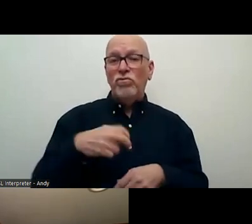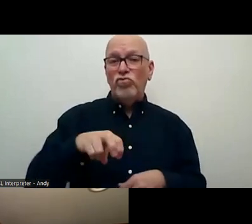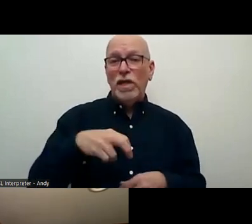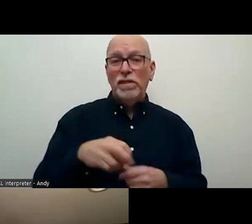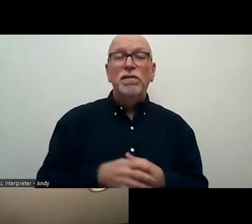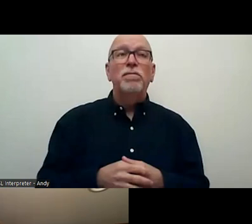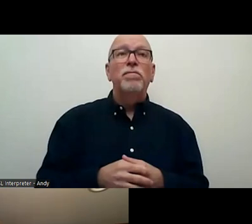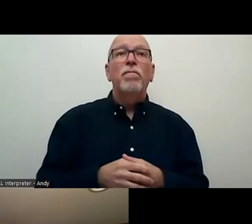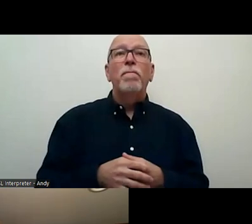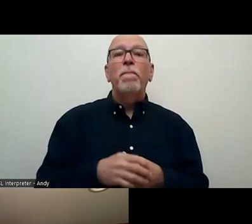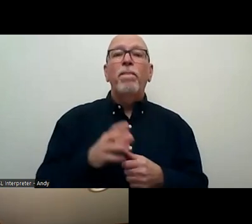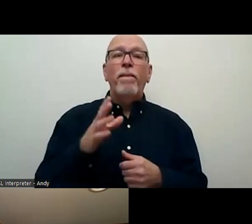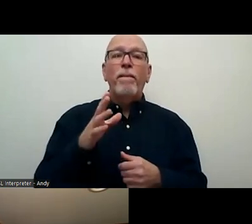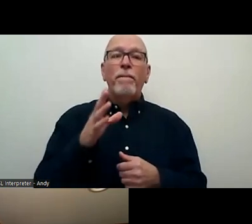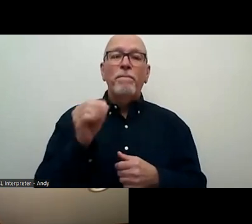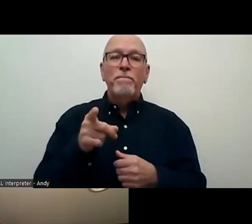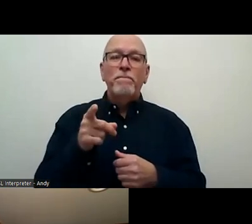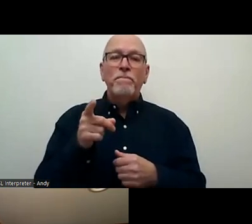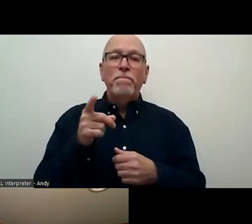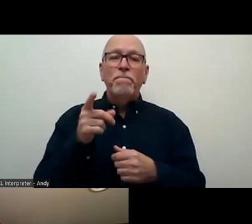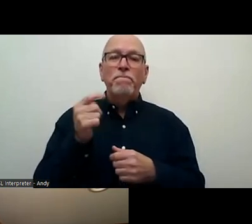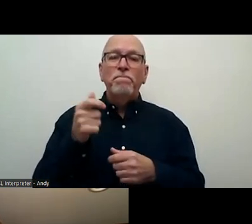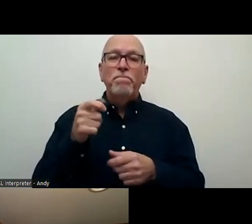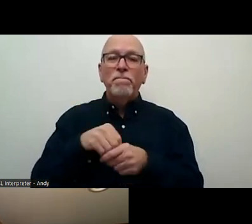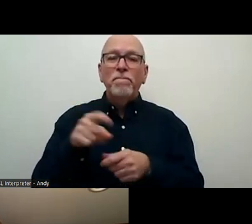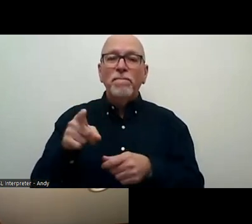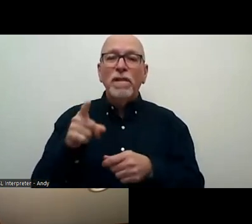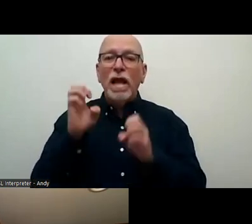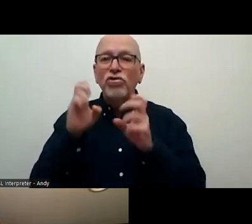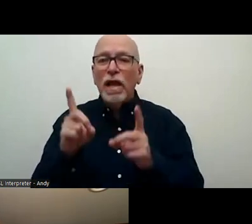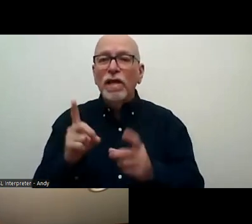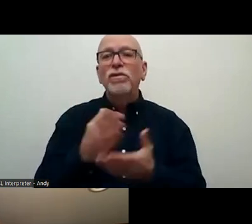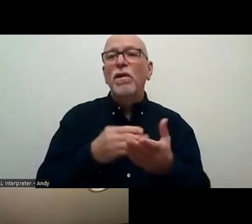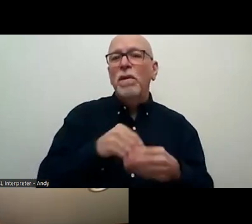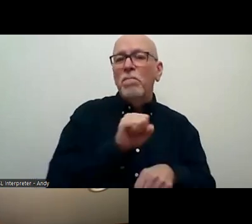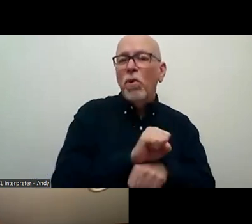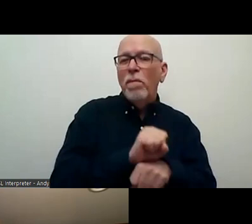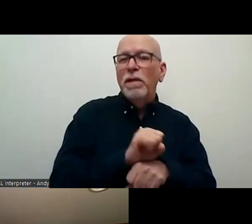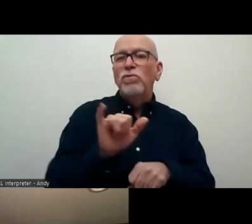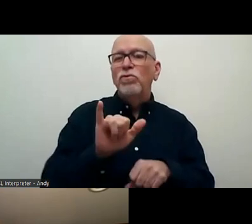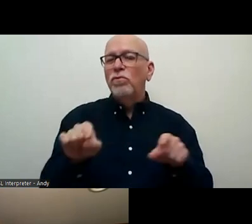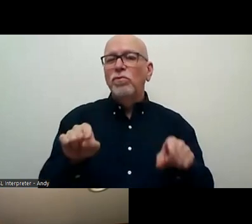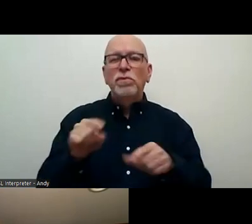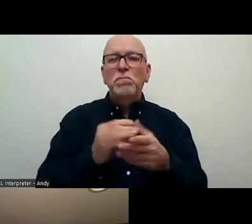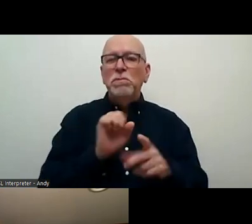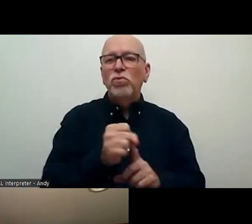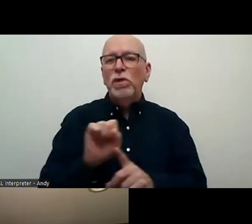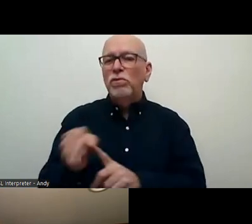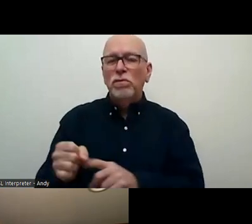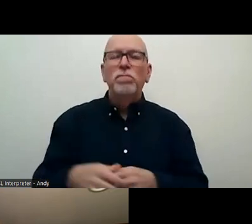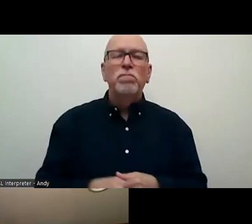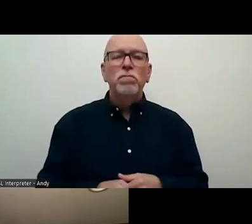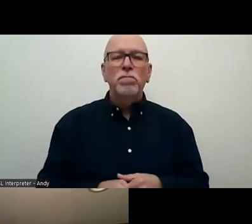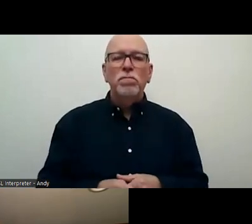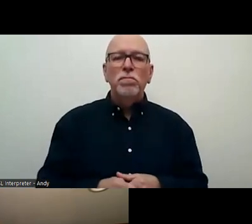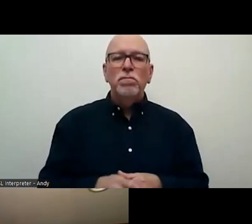um a little bit in education a little bit in employment um some other things like that um so